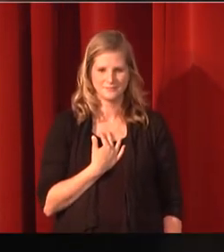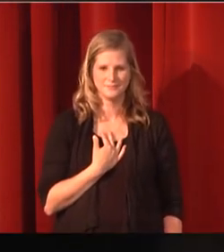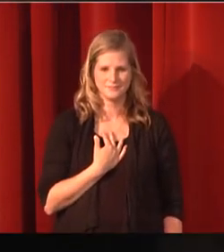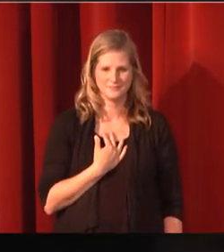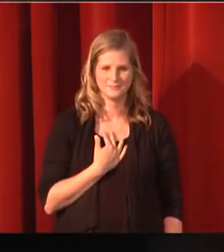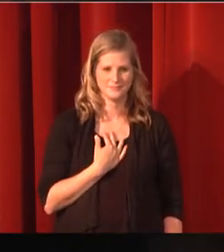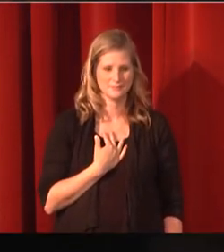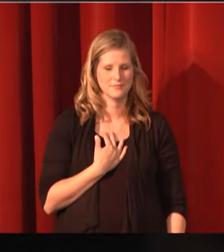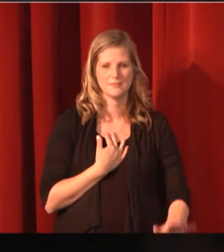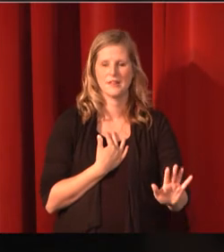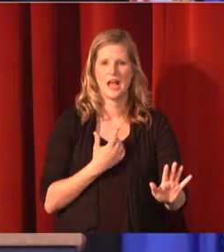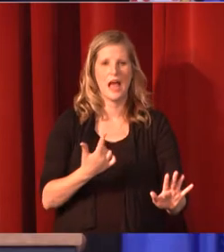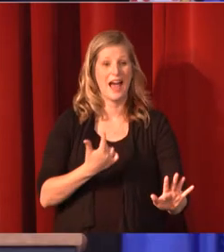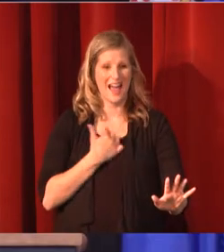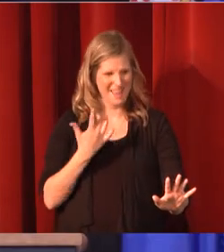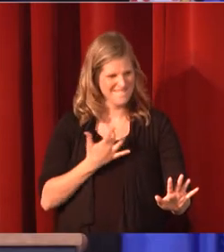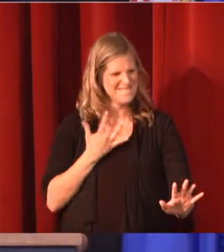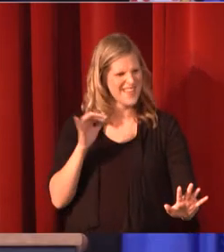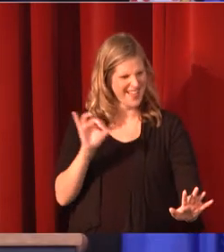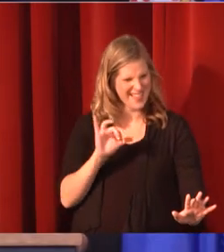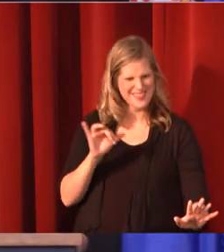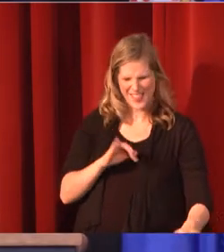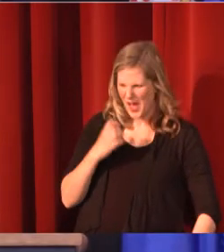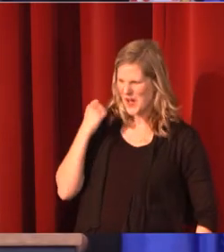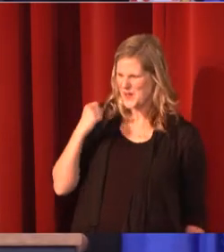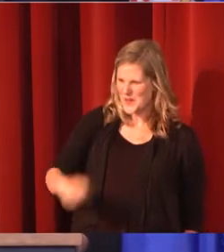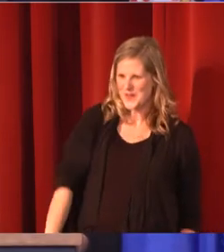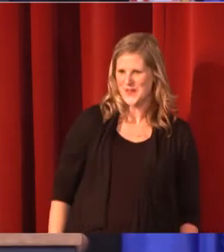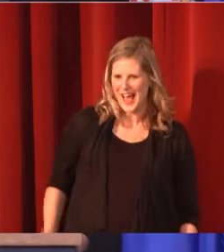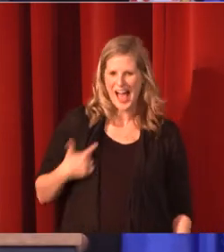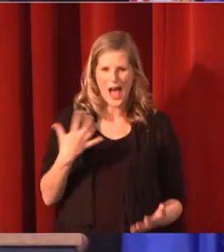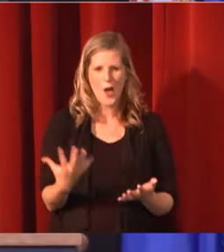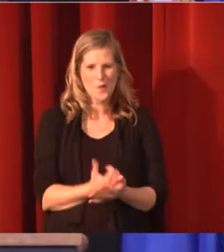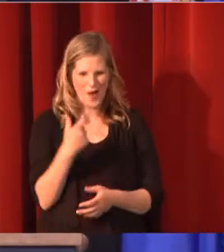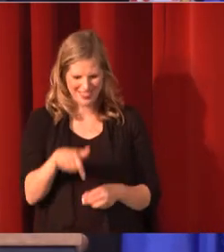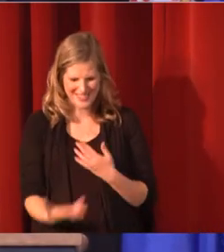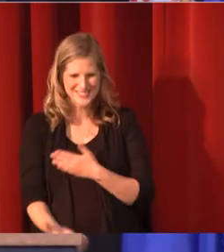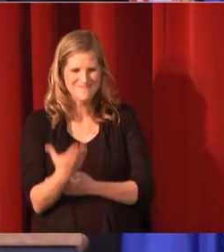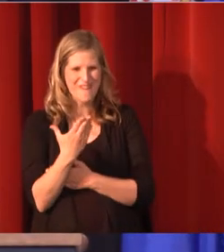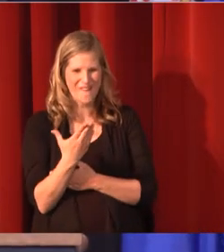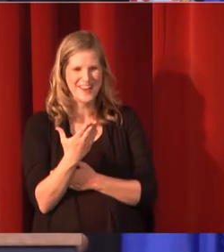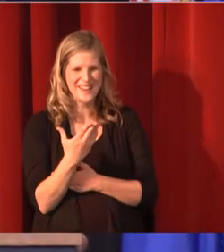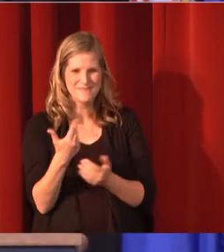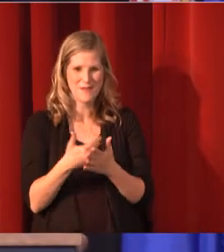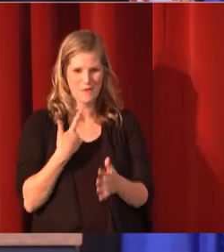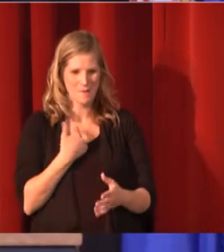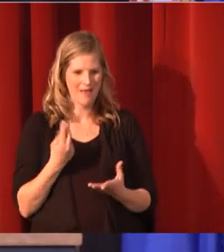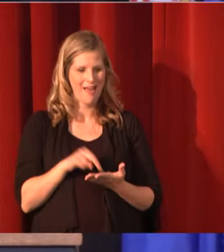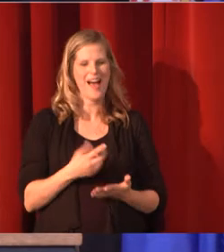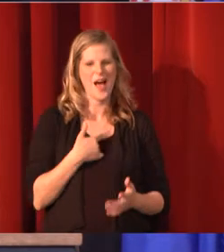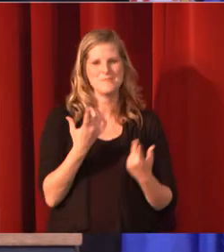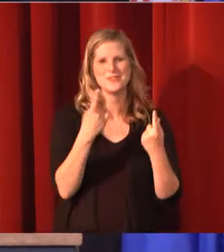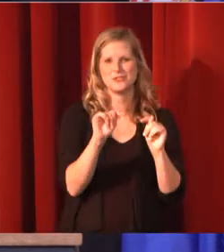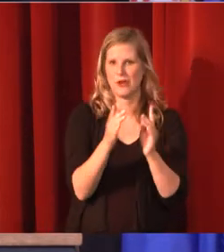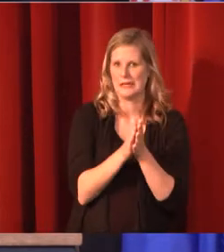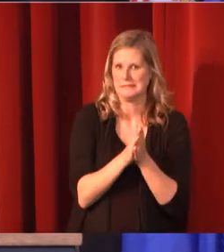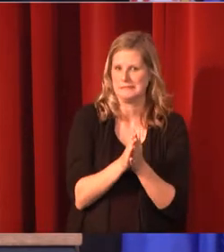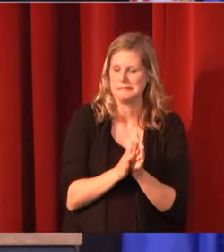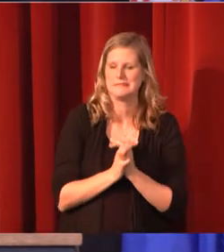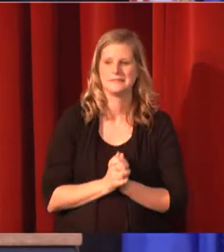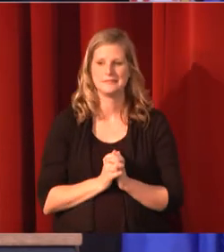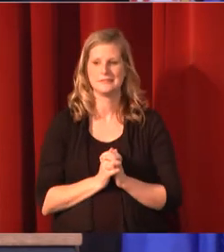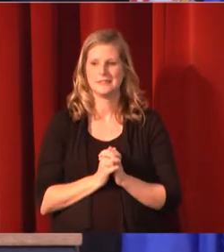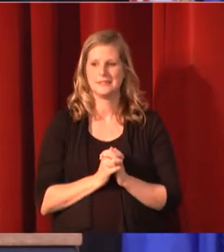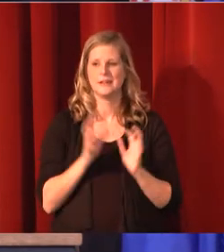I feel like I'll ruin in the morning by opening my mouth but I'll try anyways I